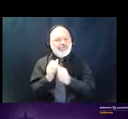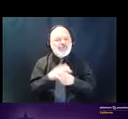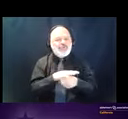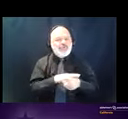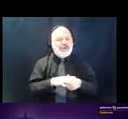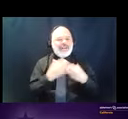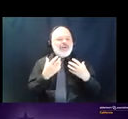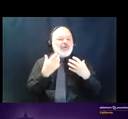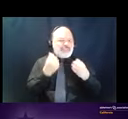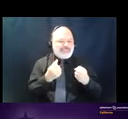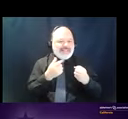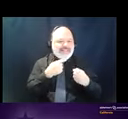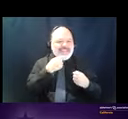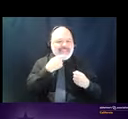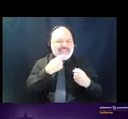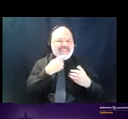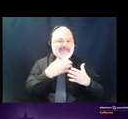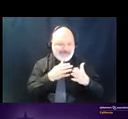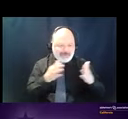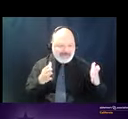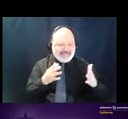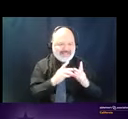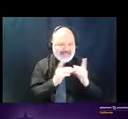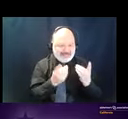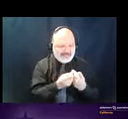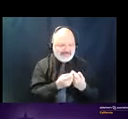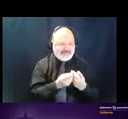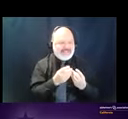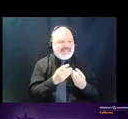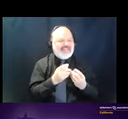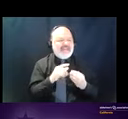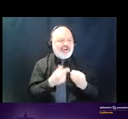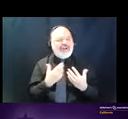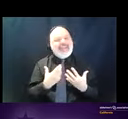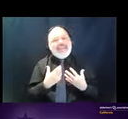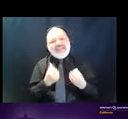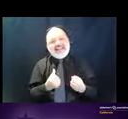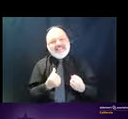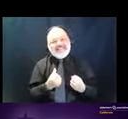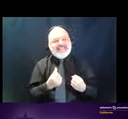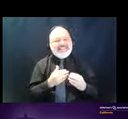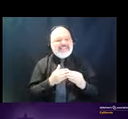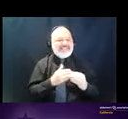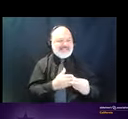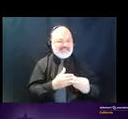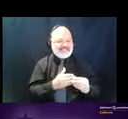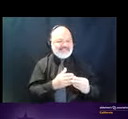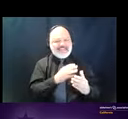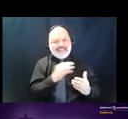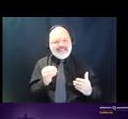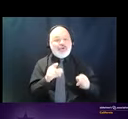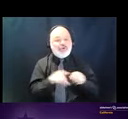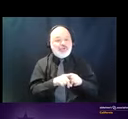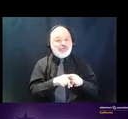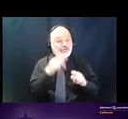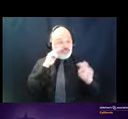department, as there is a great initiative here on Healthy Living and Brain, Healthy Brain Initiative. And I encourage you to take a